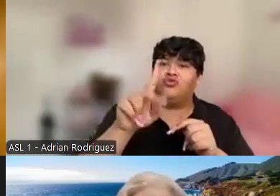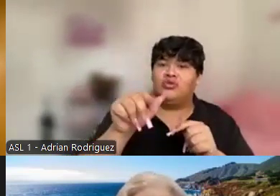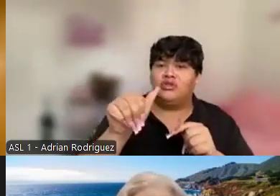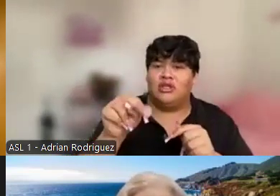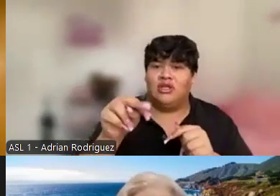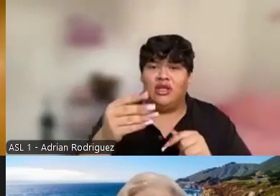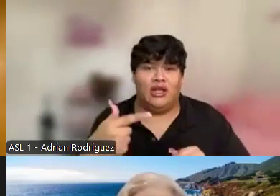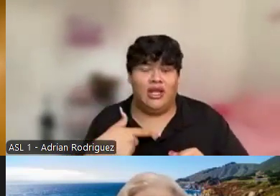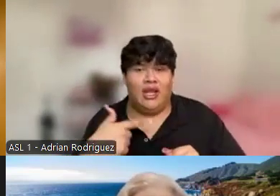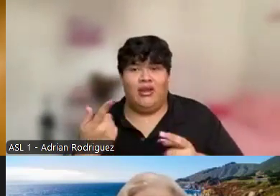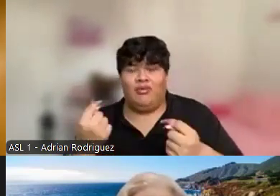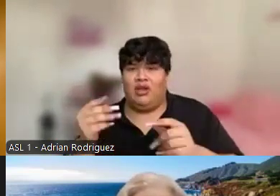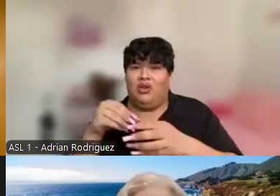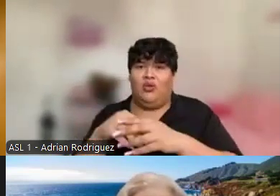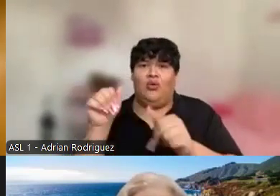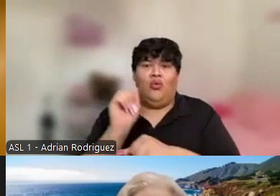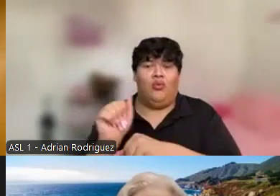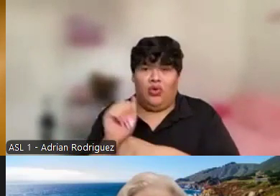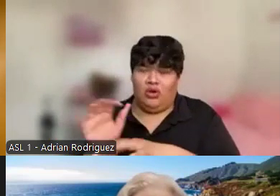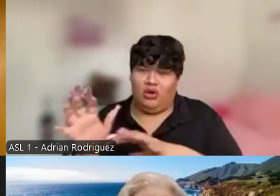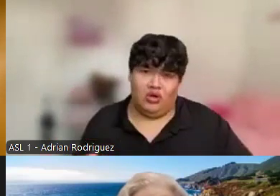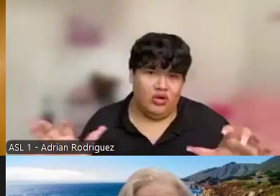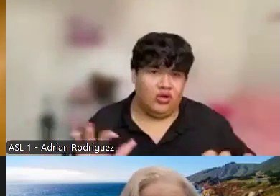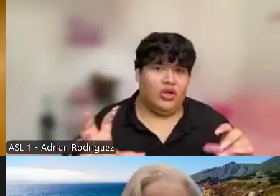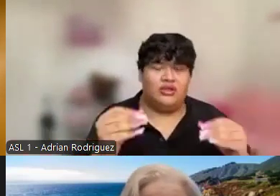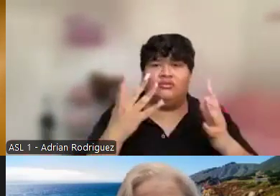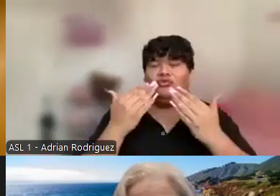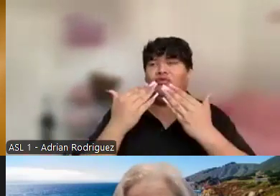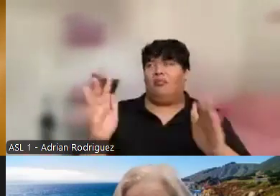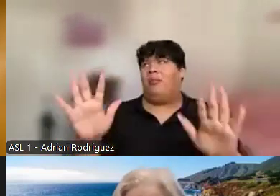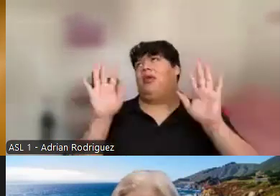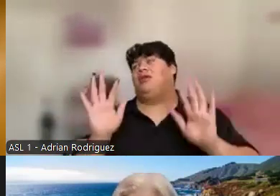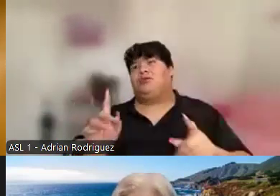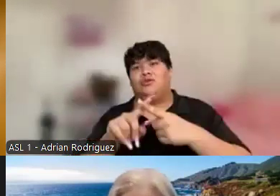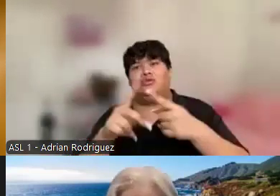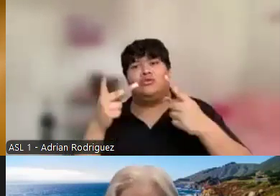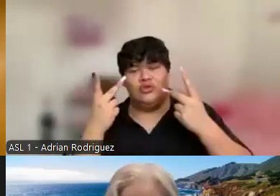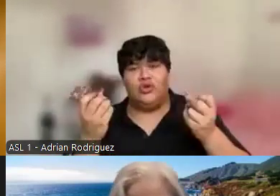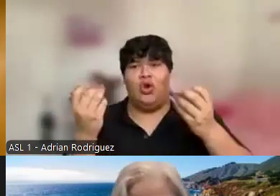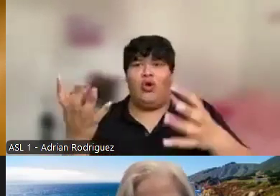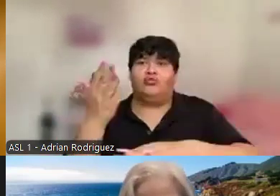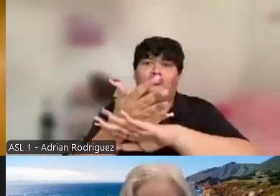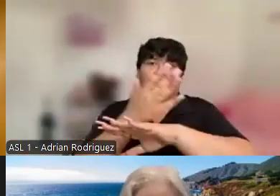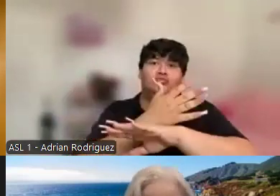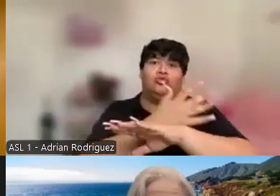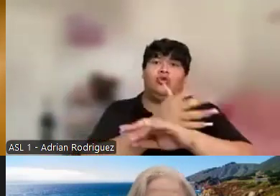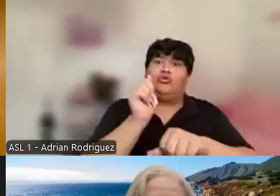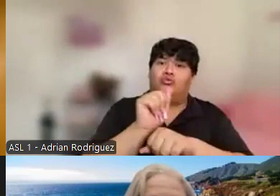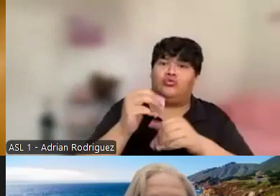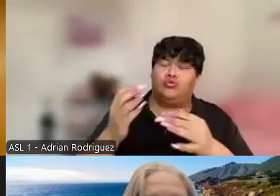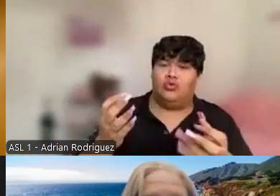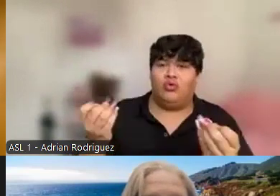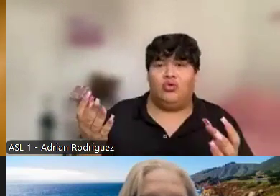in the task force, and it's just amazing to see all this progress to date from our recommendation to now